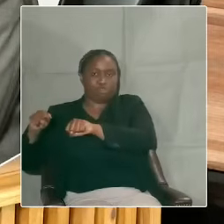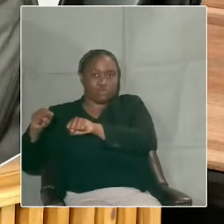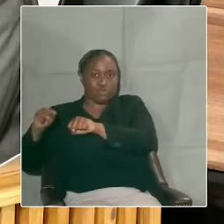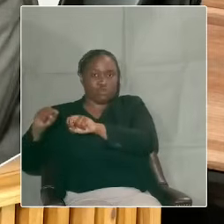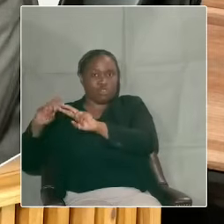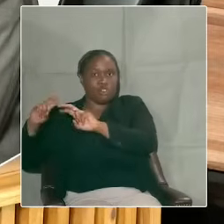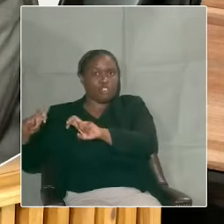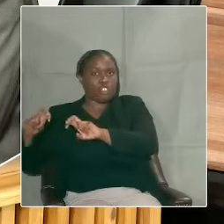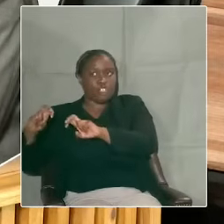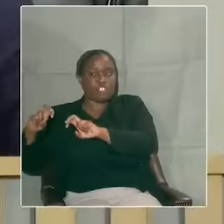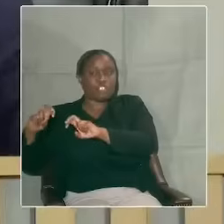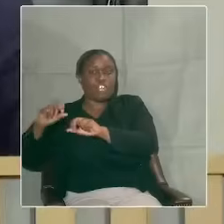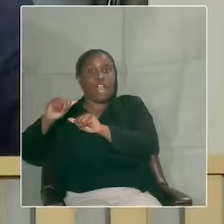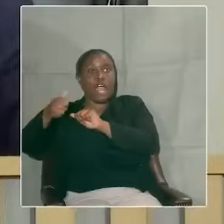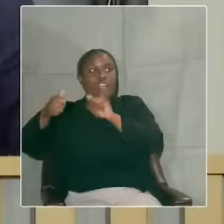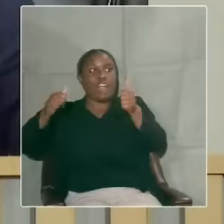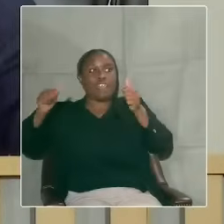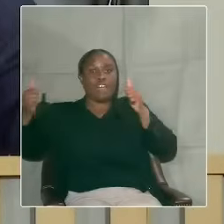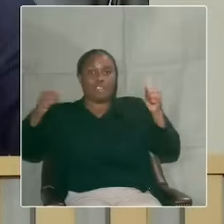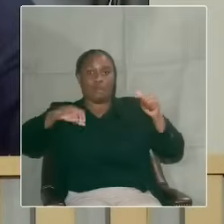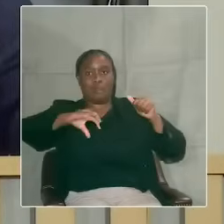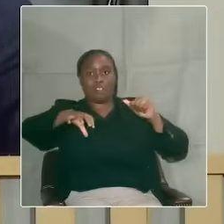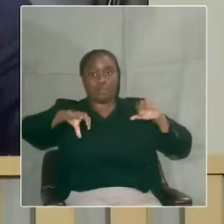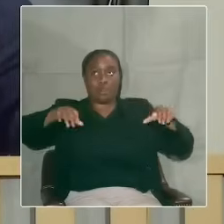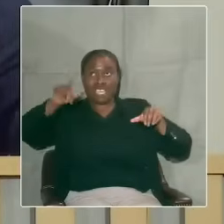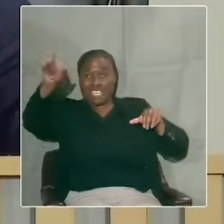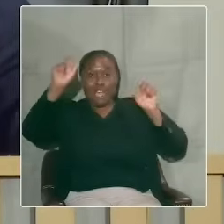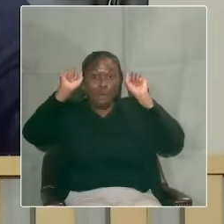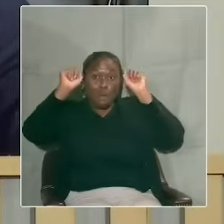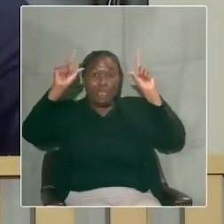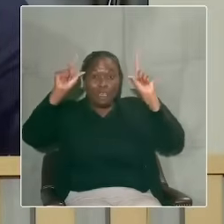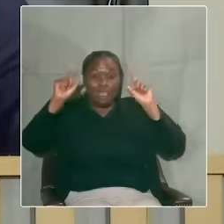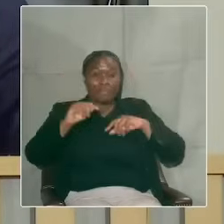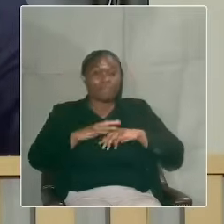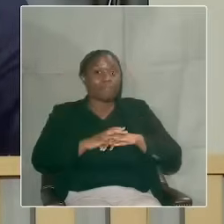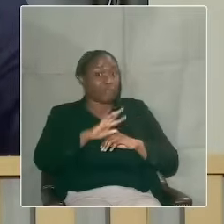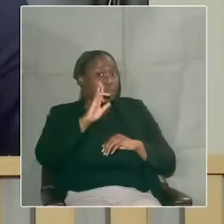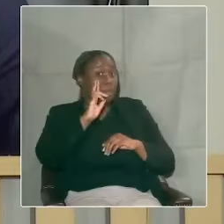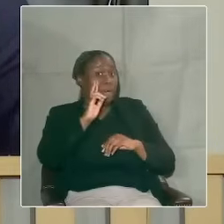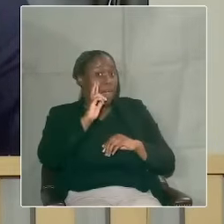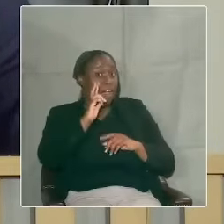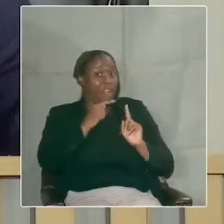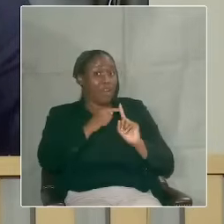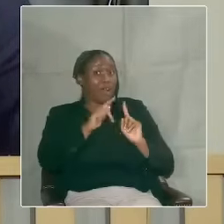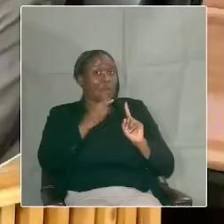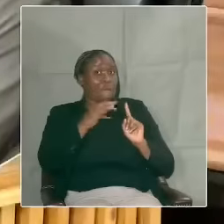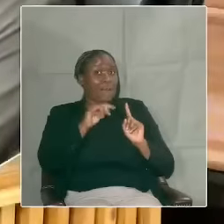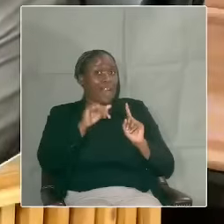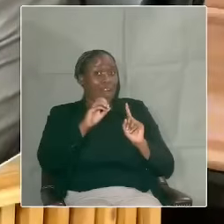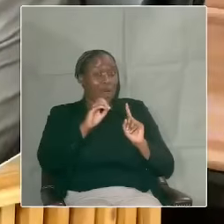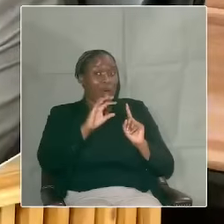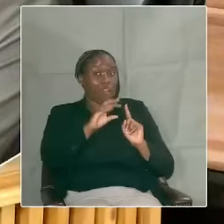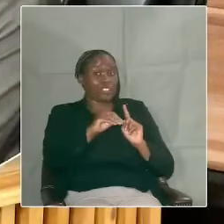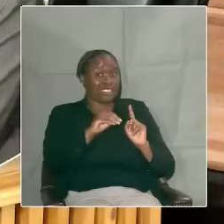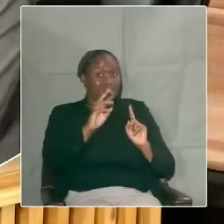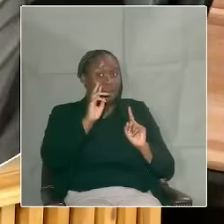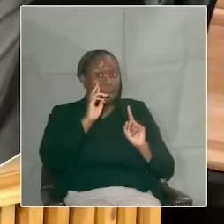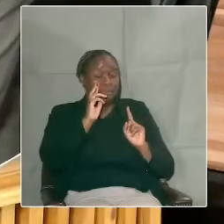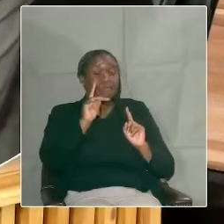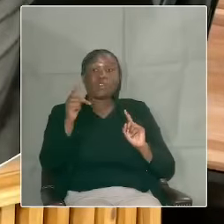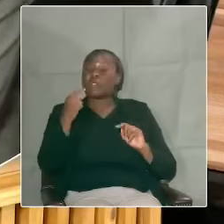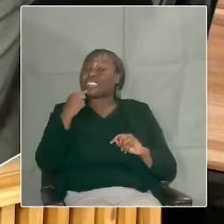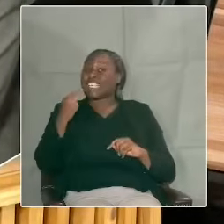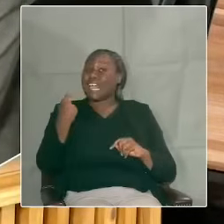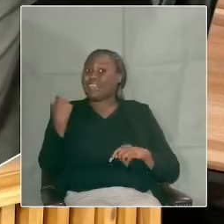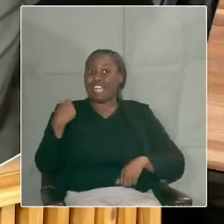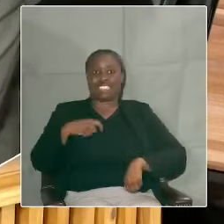KZN. You recall Correct. earlier. Correct. And you said at that stage,